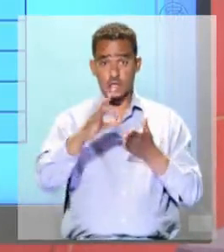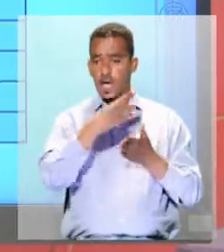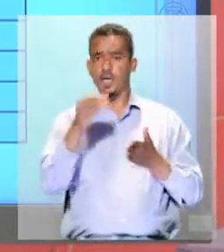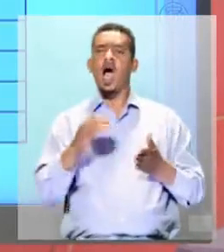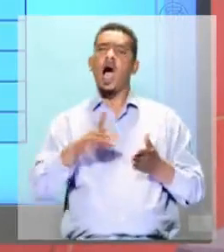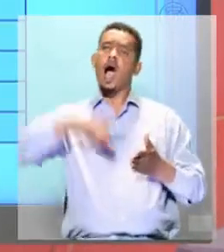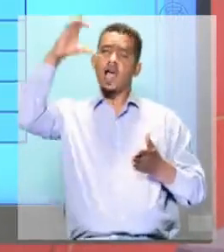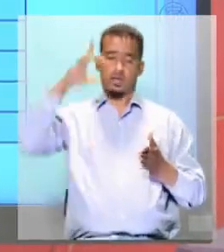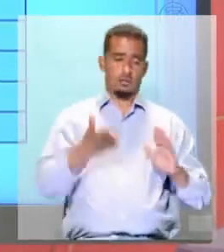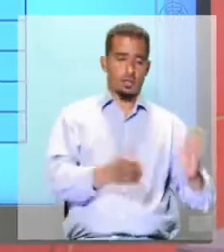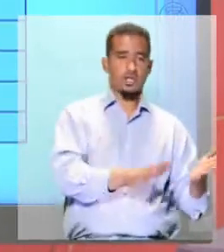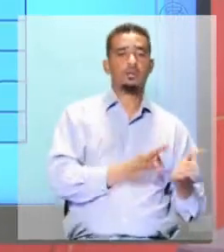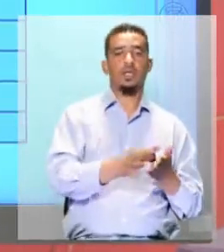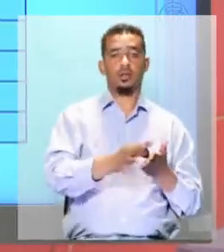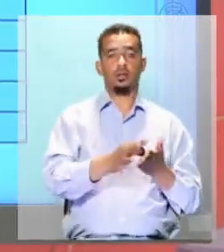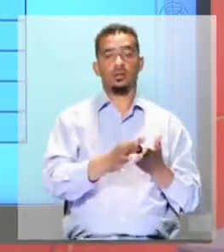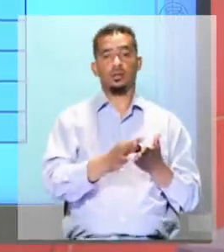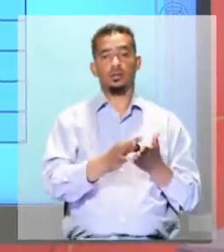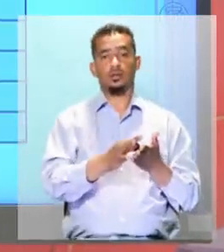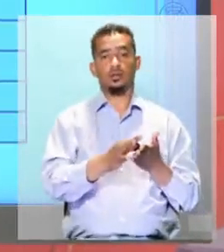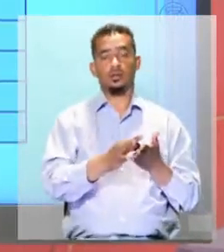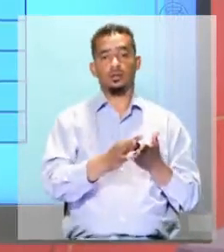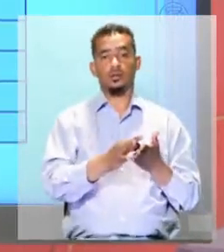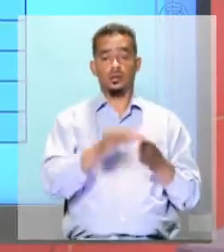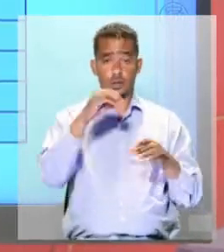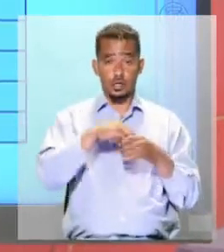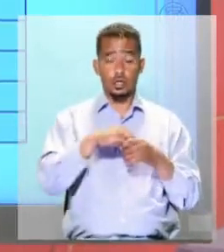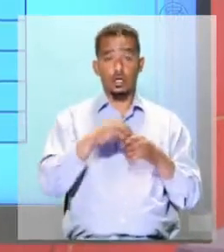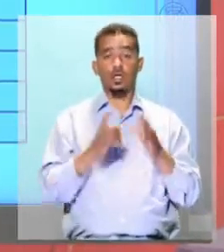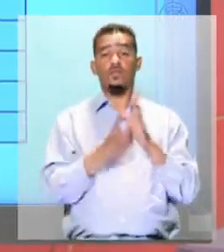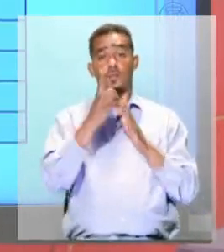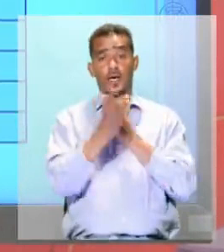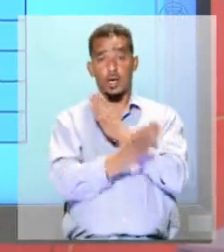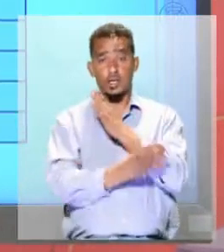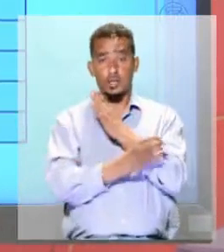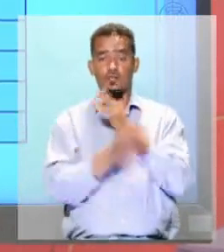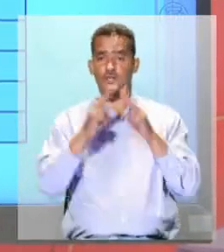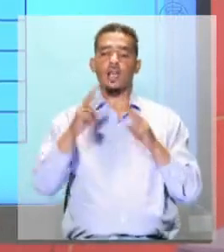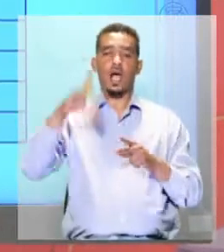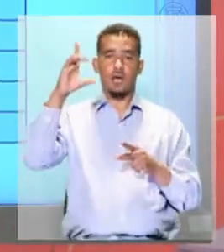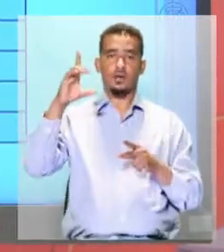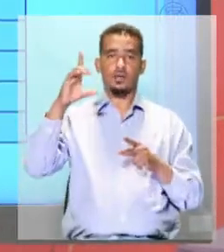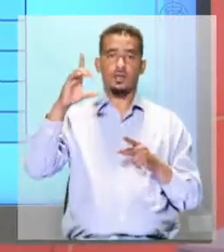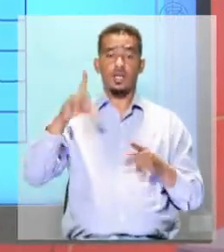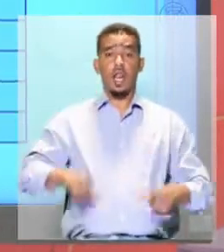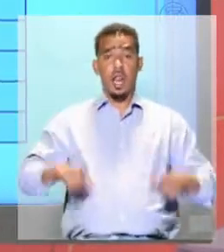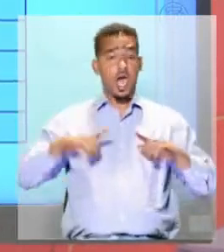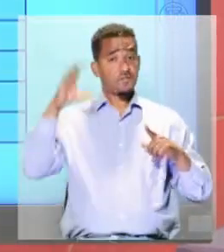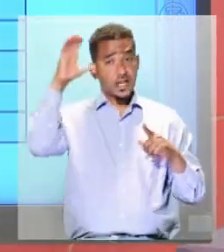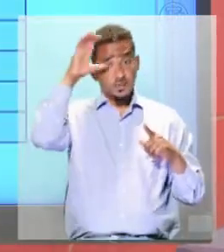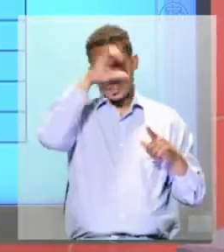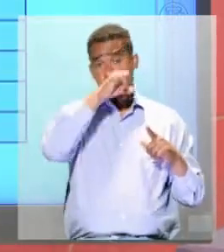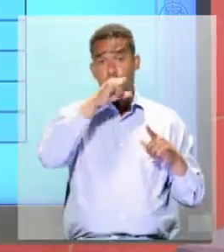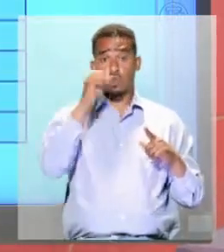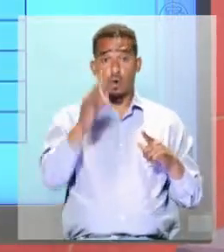rate. A rate of natural increase in developing country also very high. Life expectancy